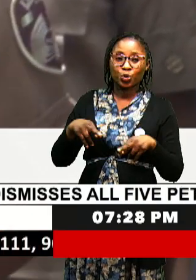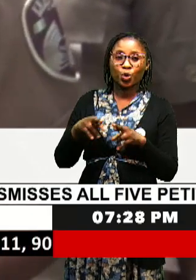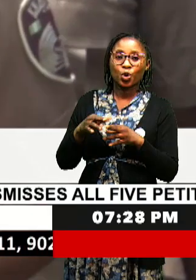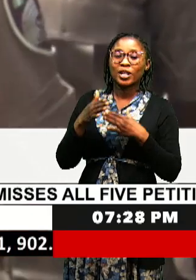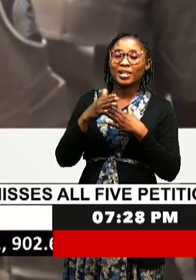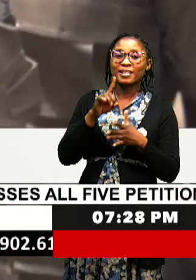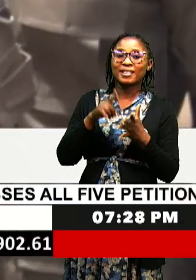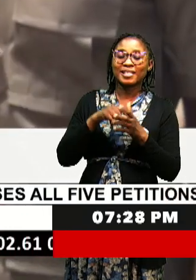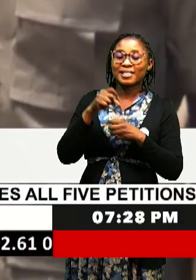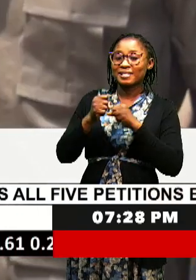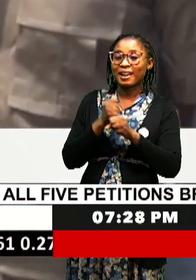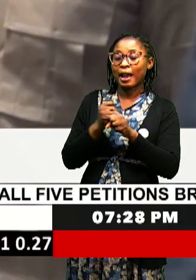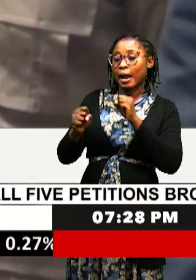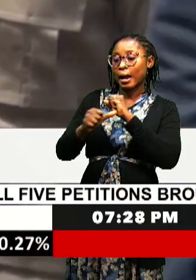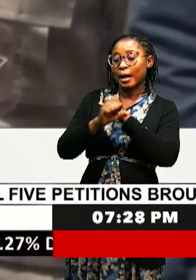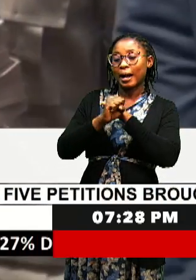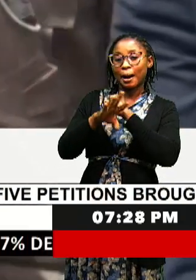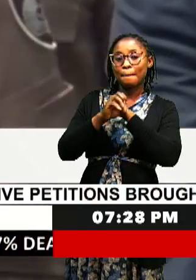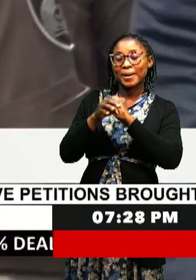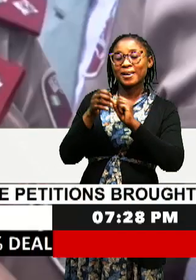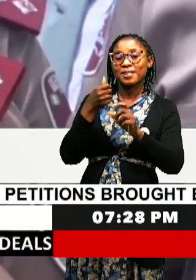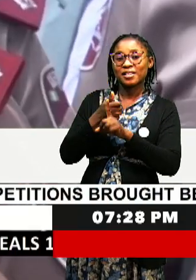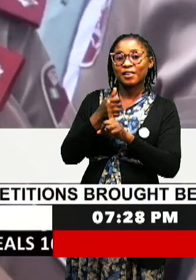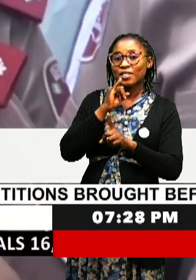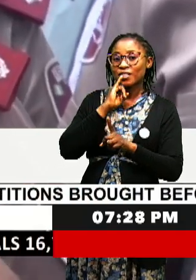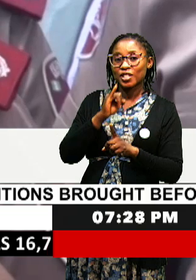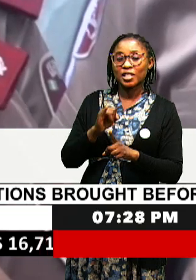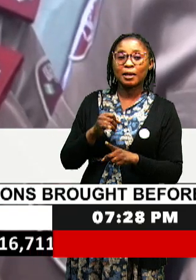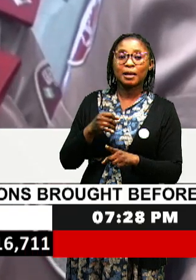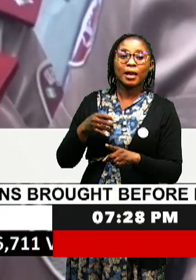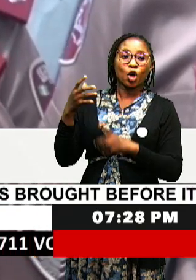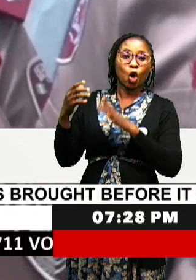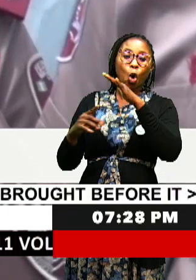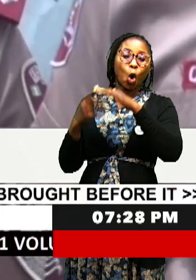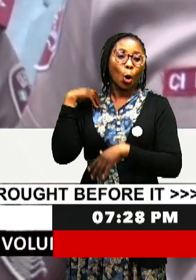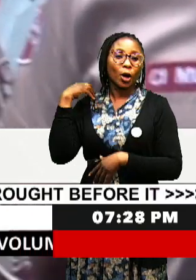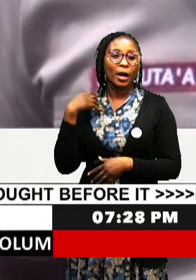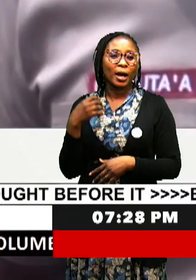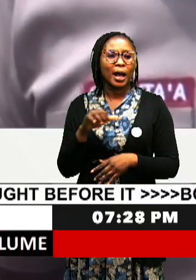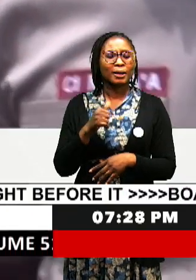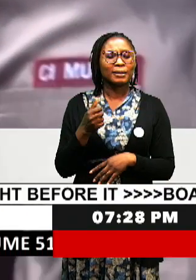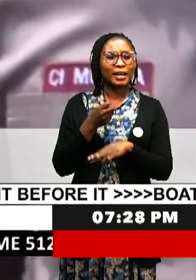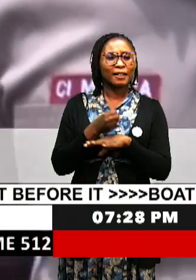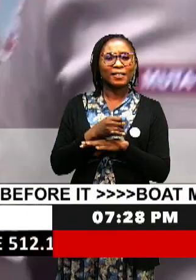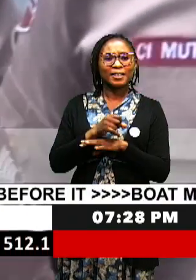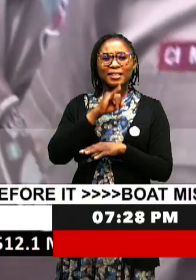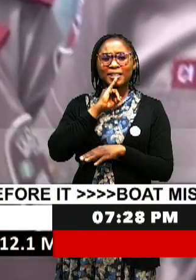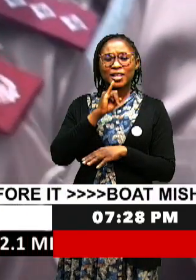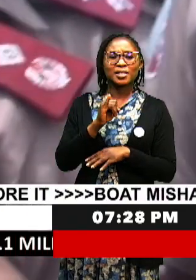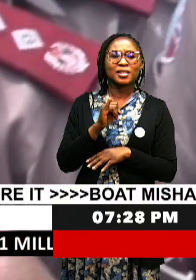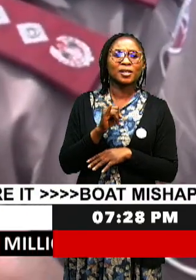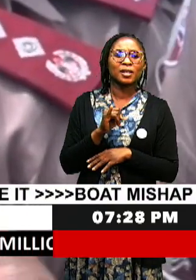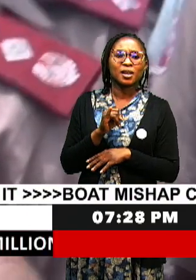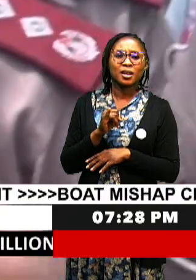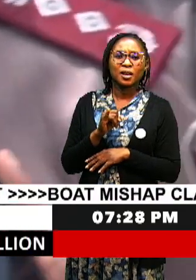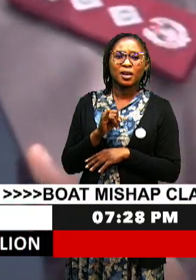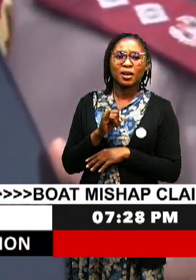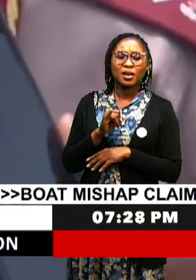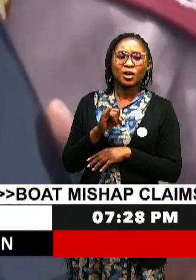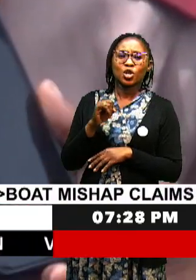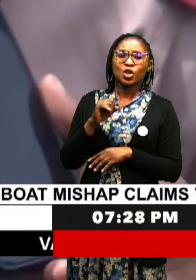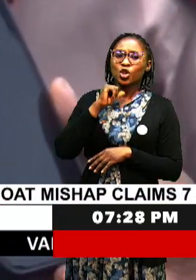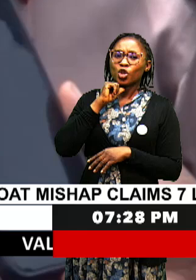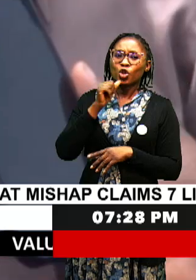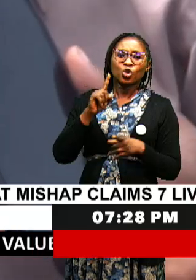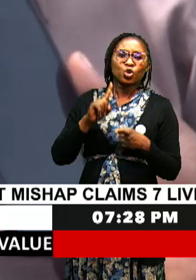year's campaign himself is the Corps Marshal. Another thing we're also advising them not to do is distracted driving.